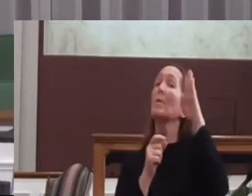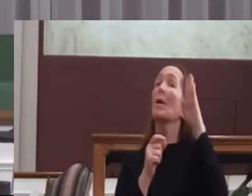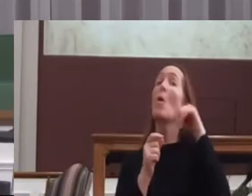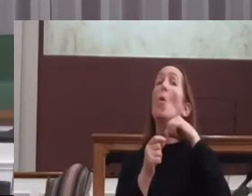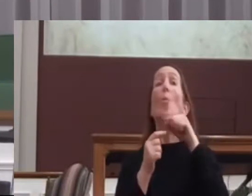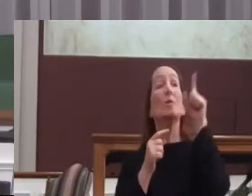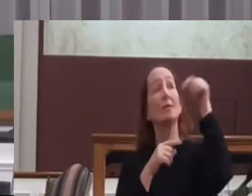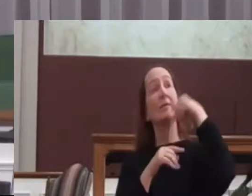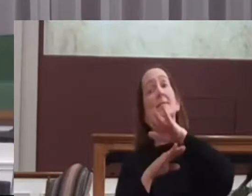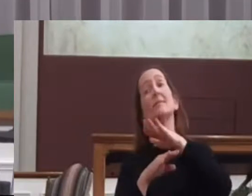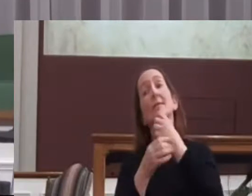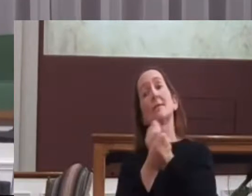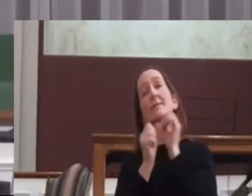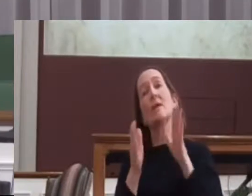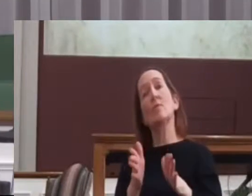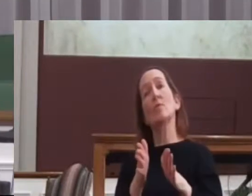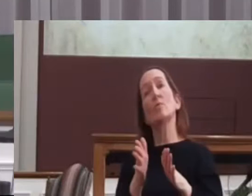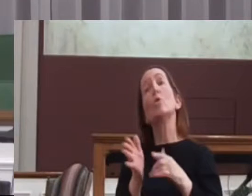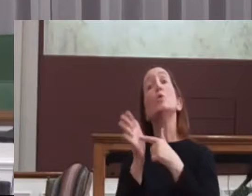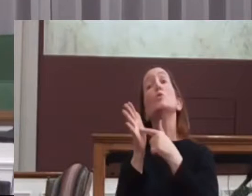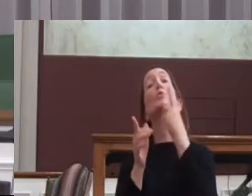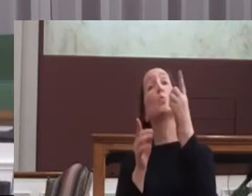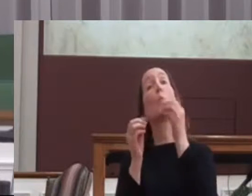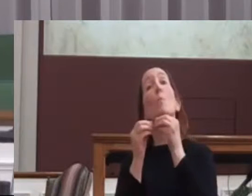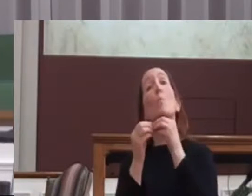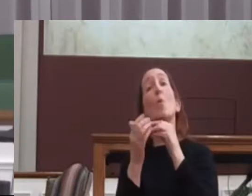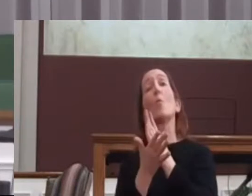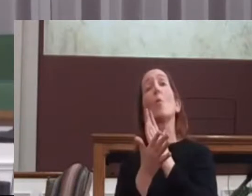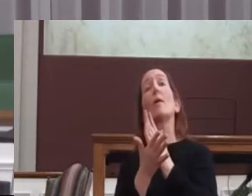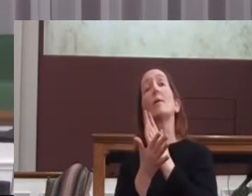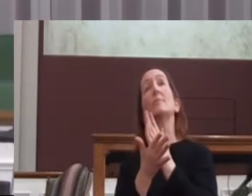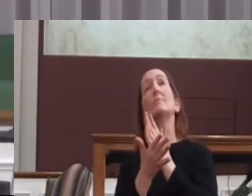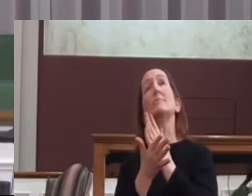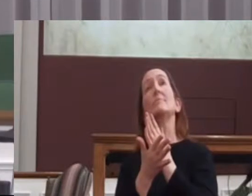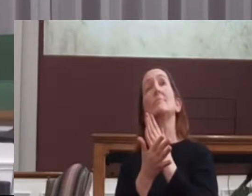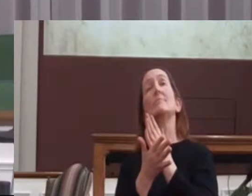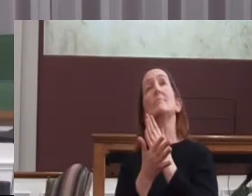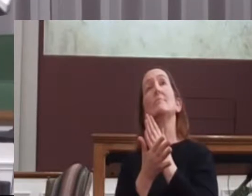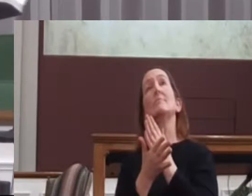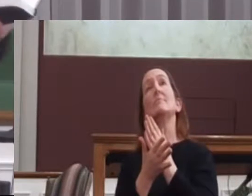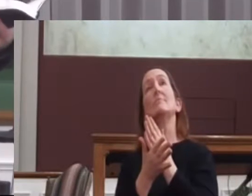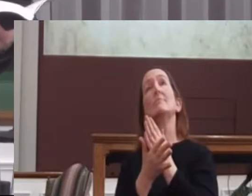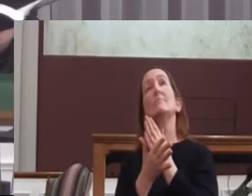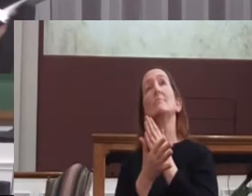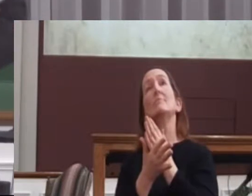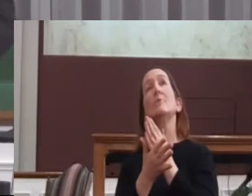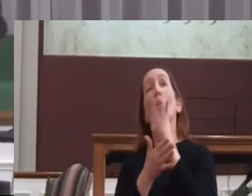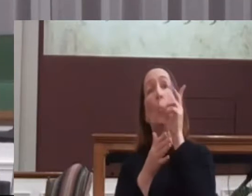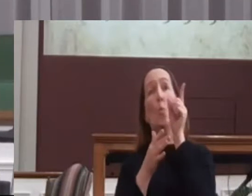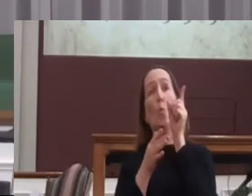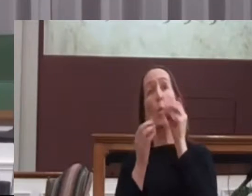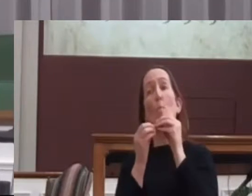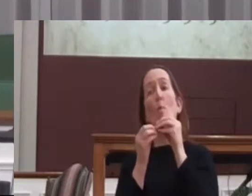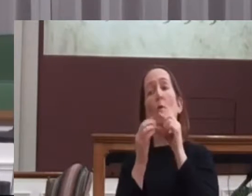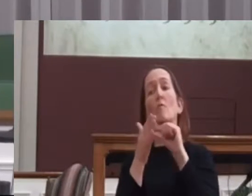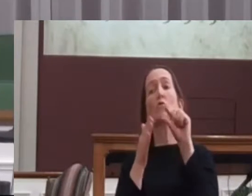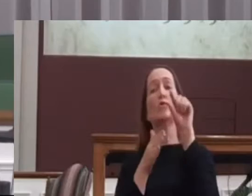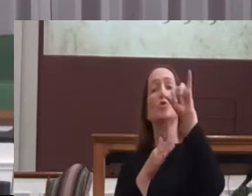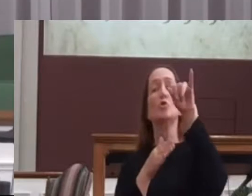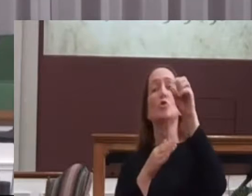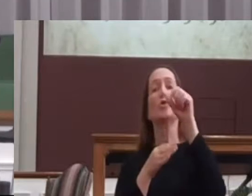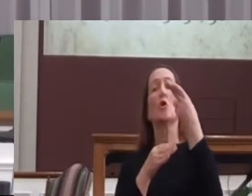comes from God when He sent a Savior for us, which reveals one additional right that every person is entitled